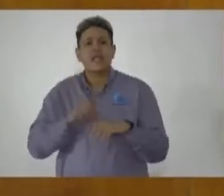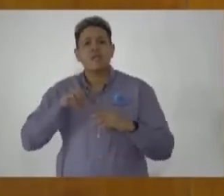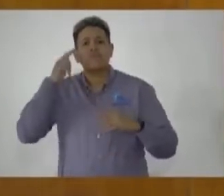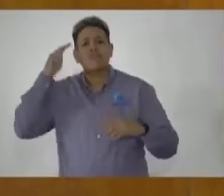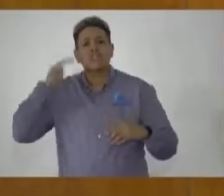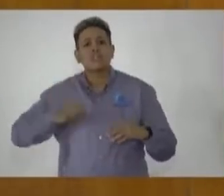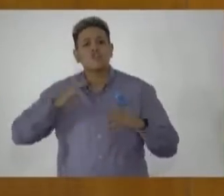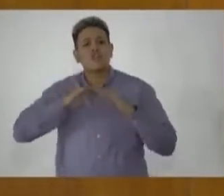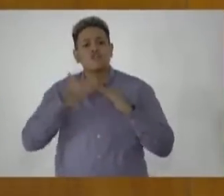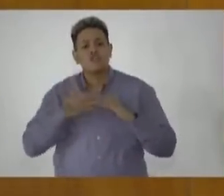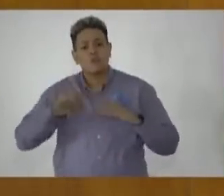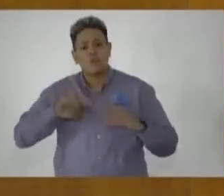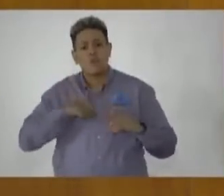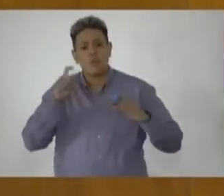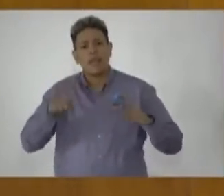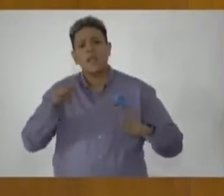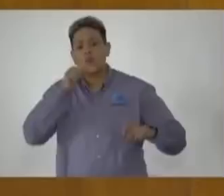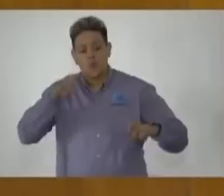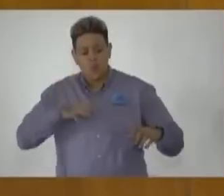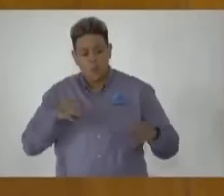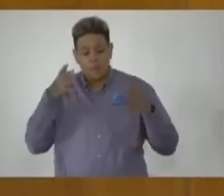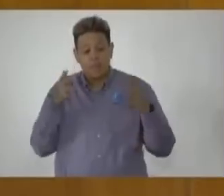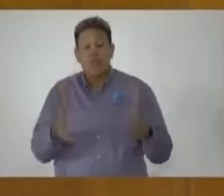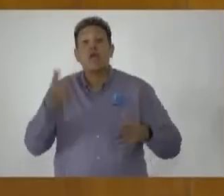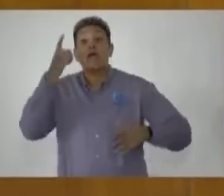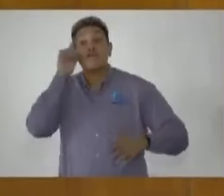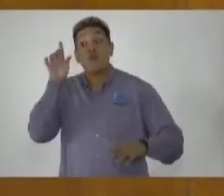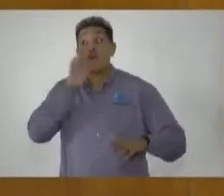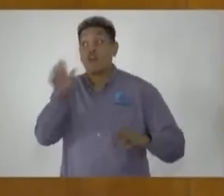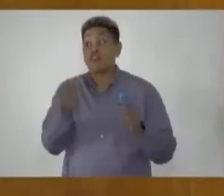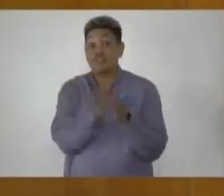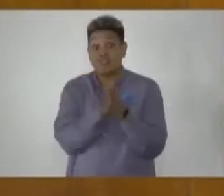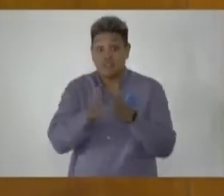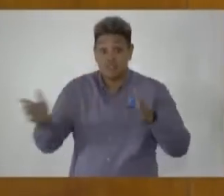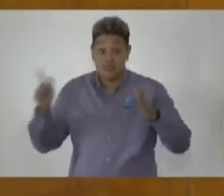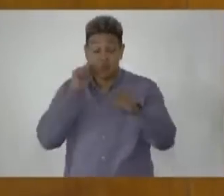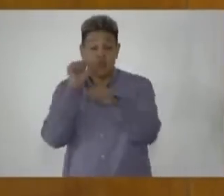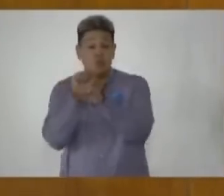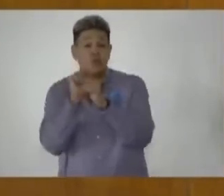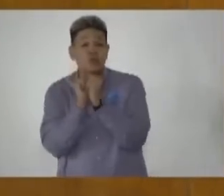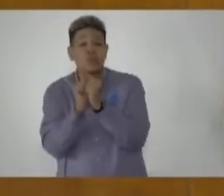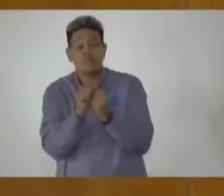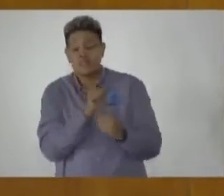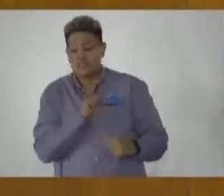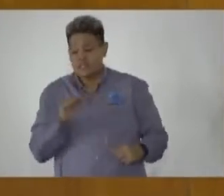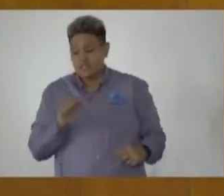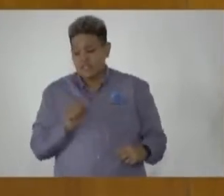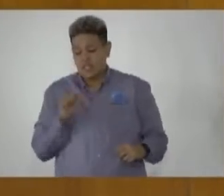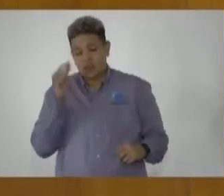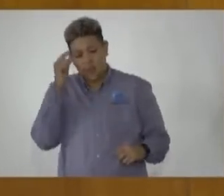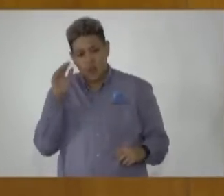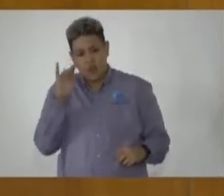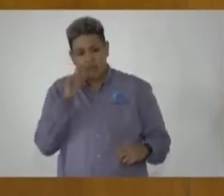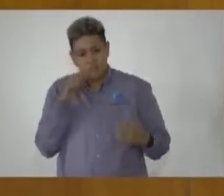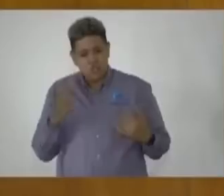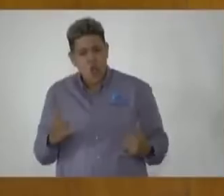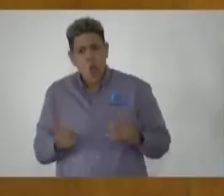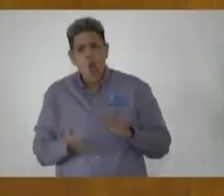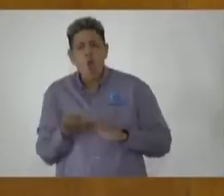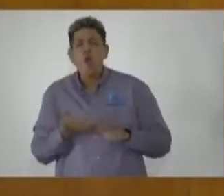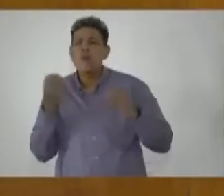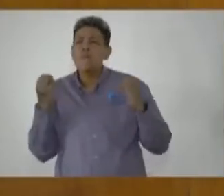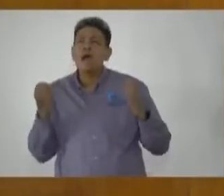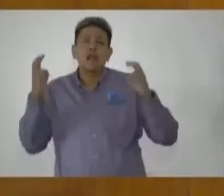Jamaica that we need women from across the aisle working together, Senator Gordon Campbell, it is now. There are so